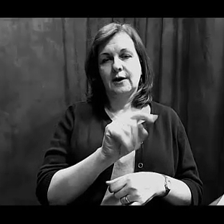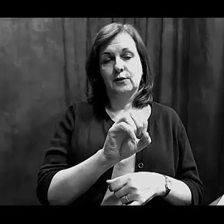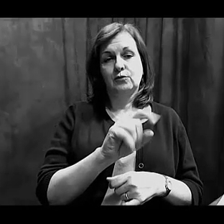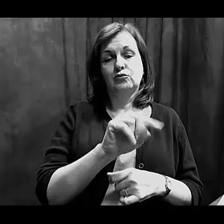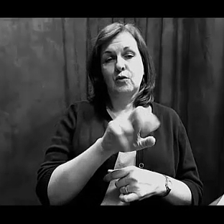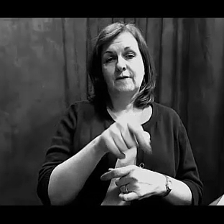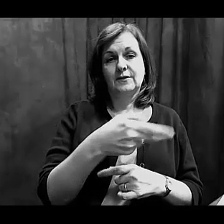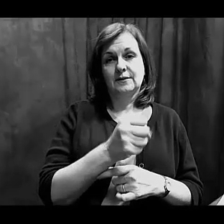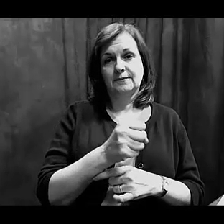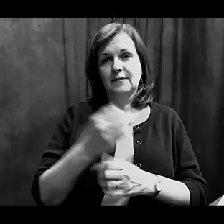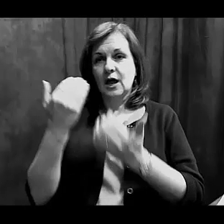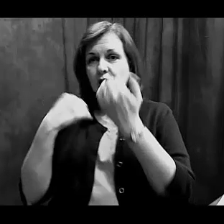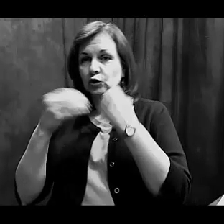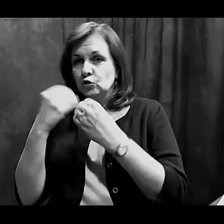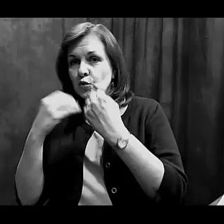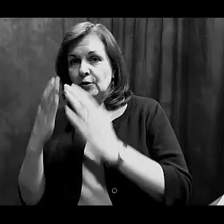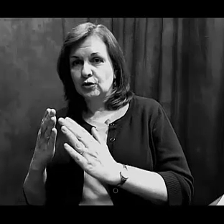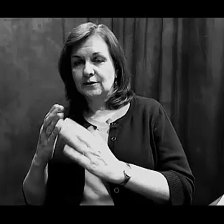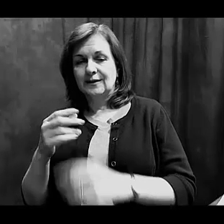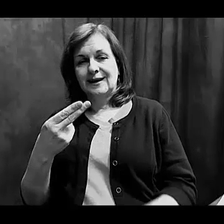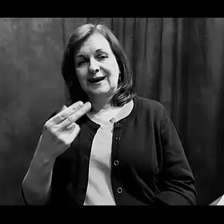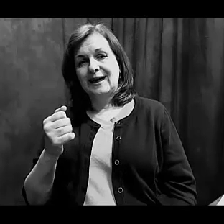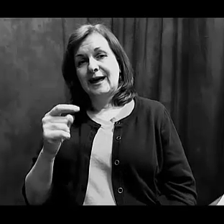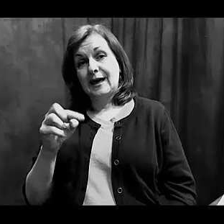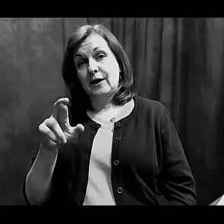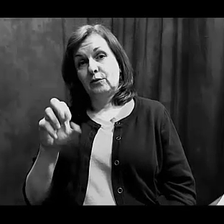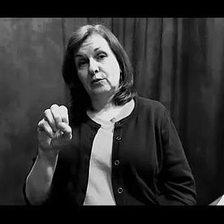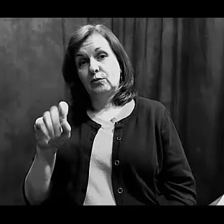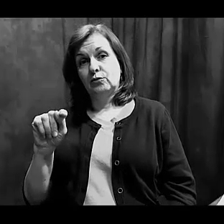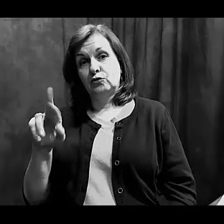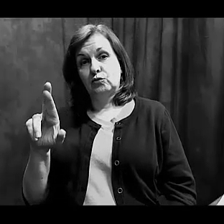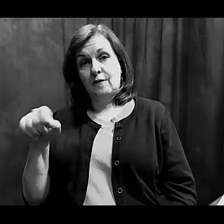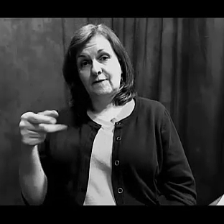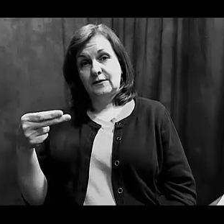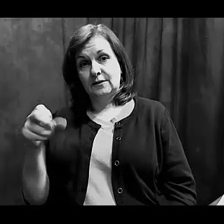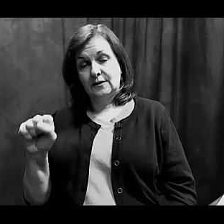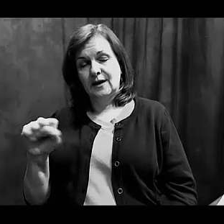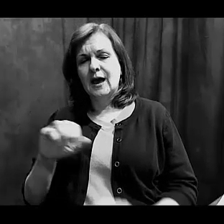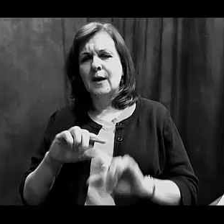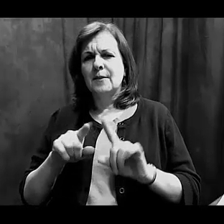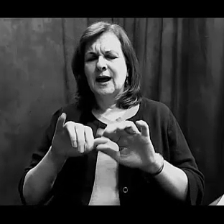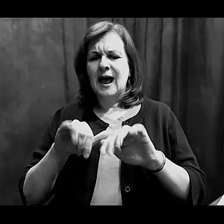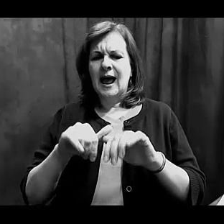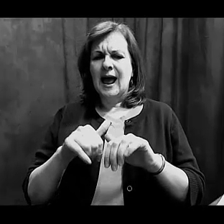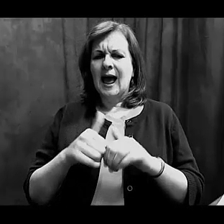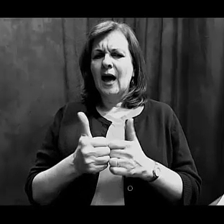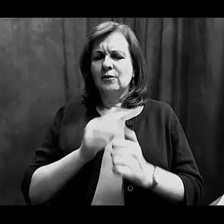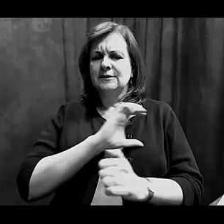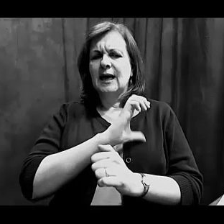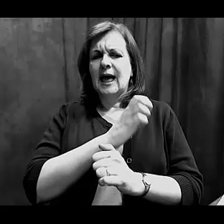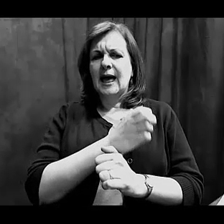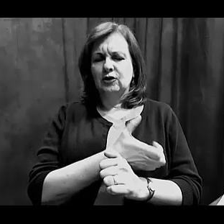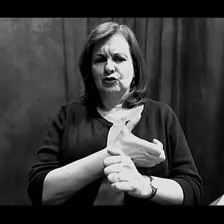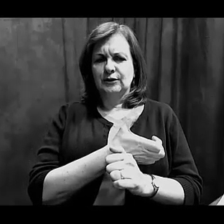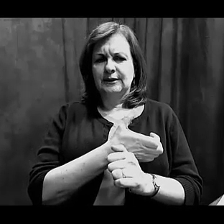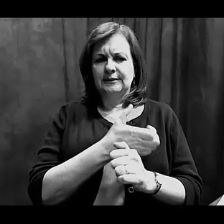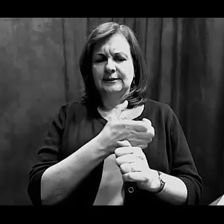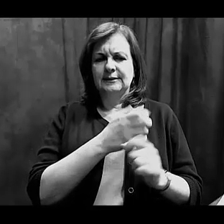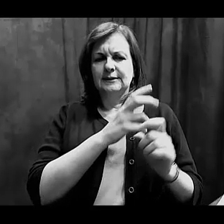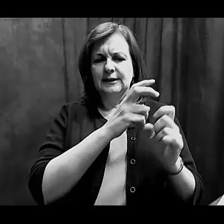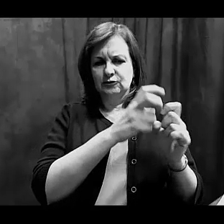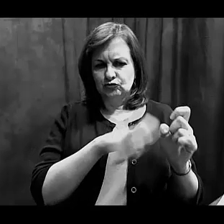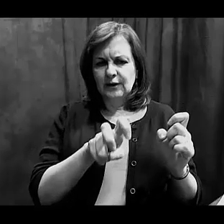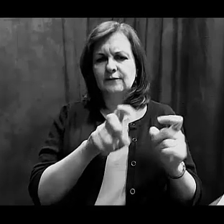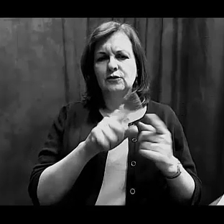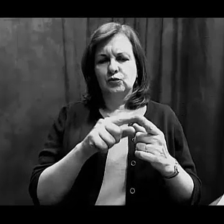or autotrophs and heterotrophs, but what we want to focus on today is actually how they move